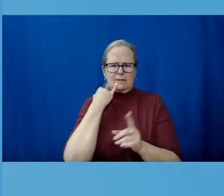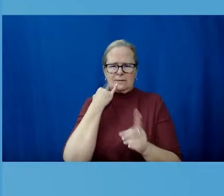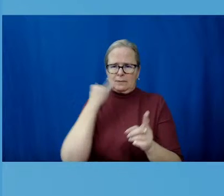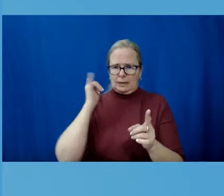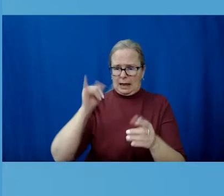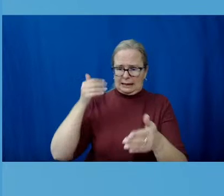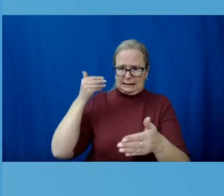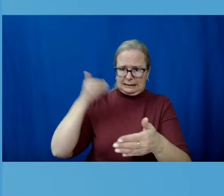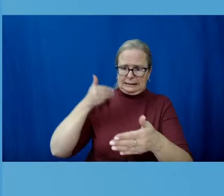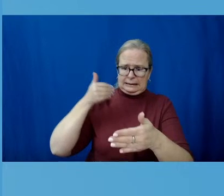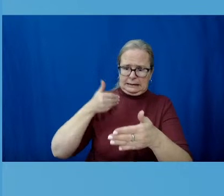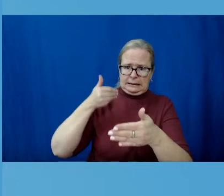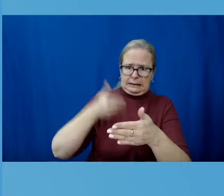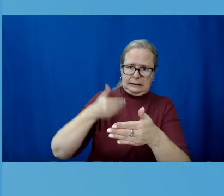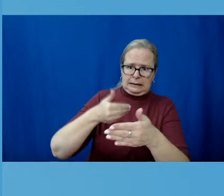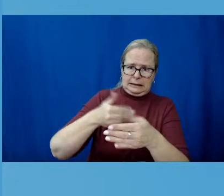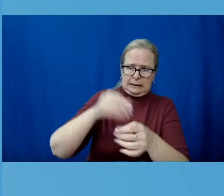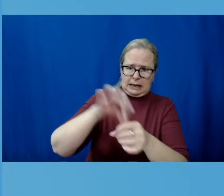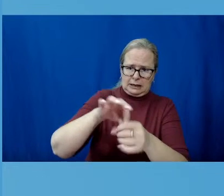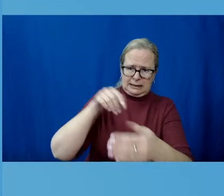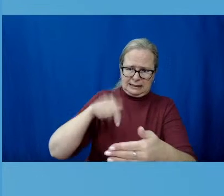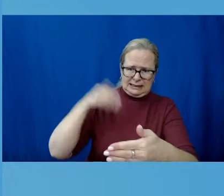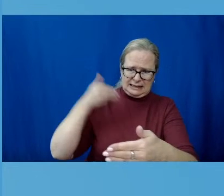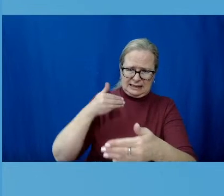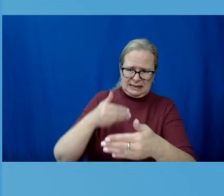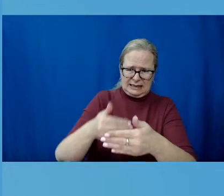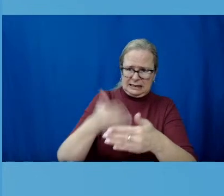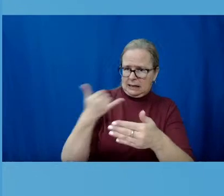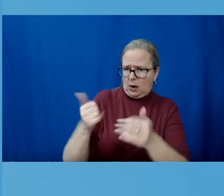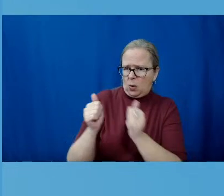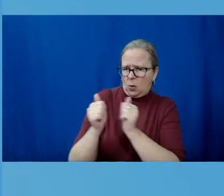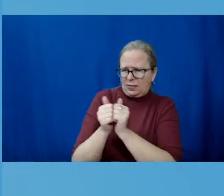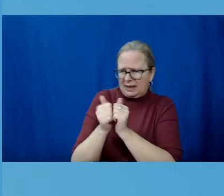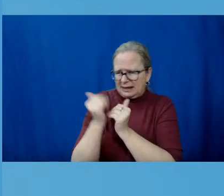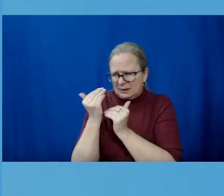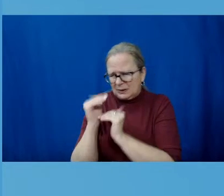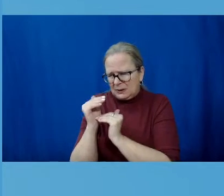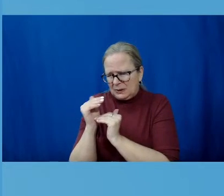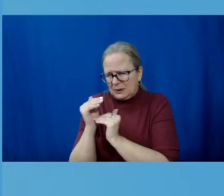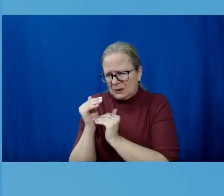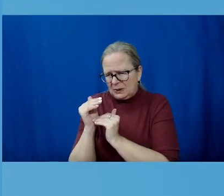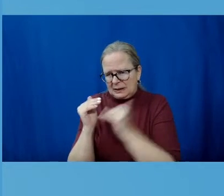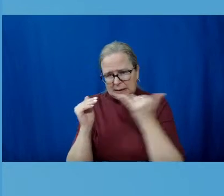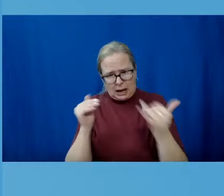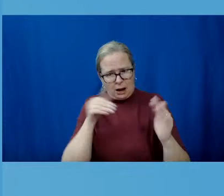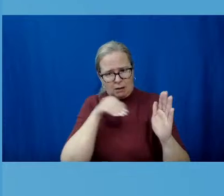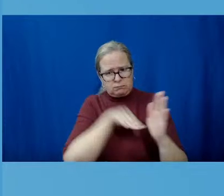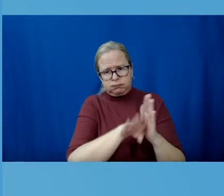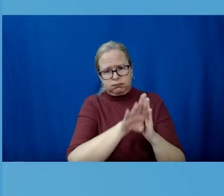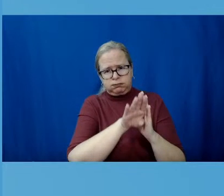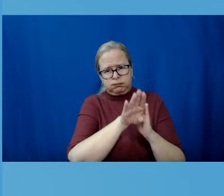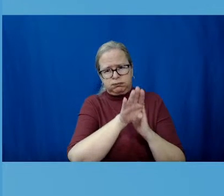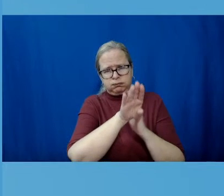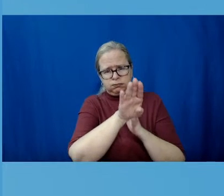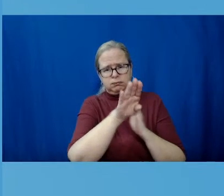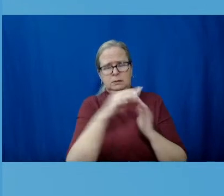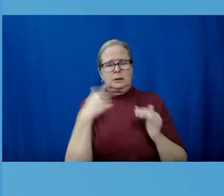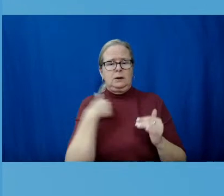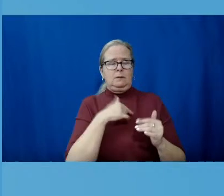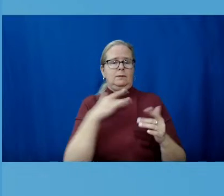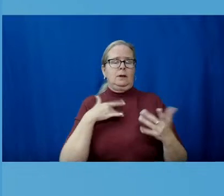bit, what have been some things in the past of this province that have